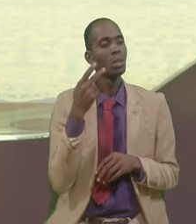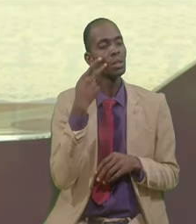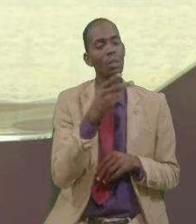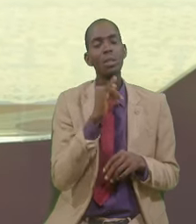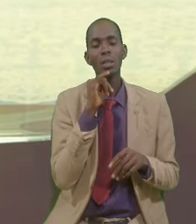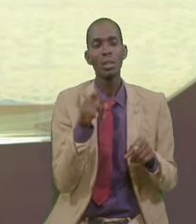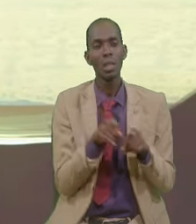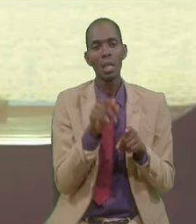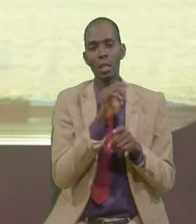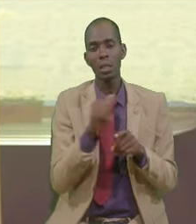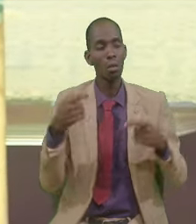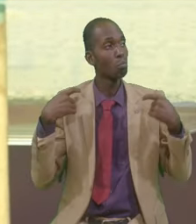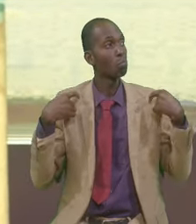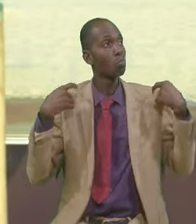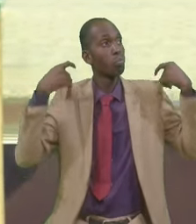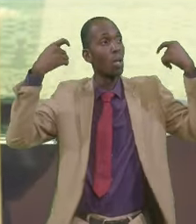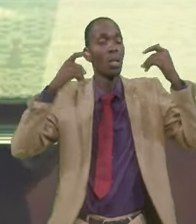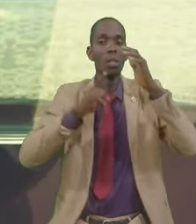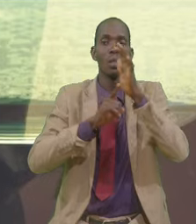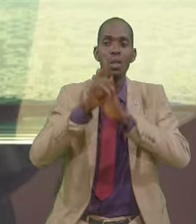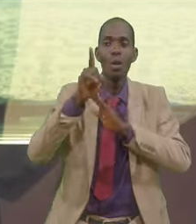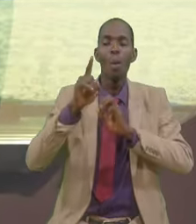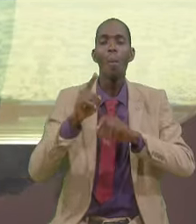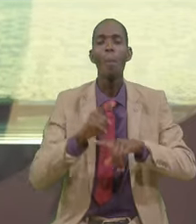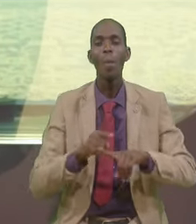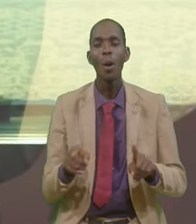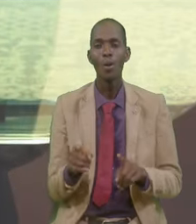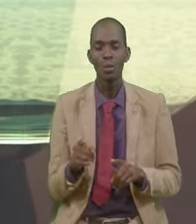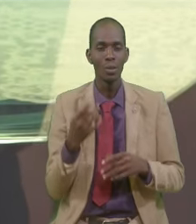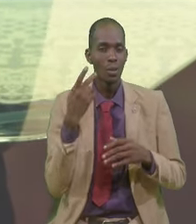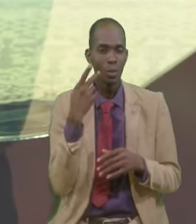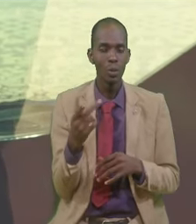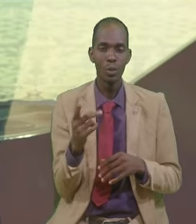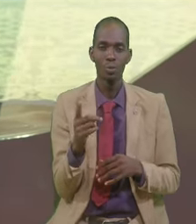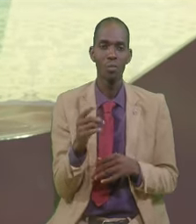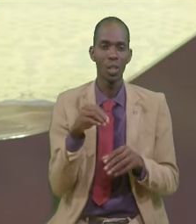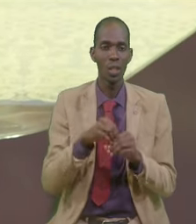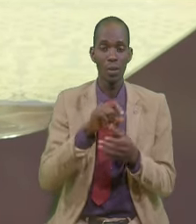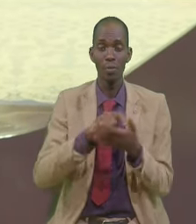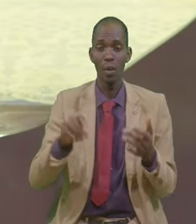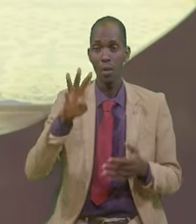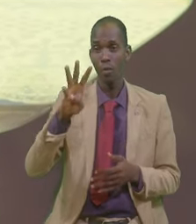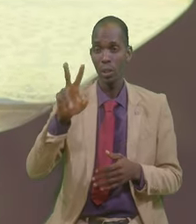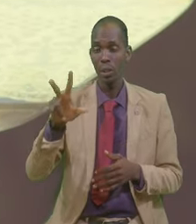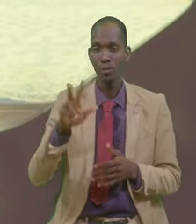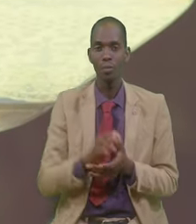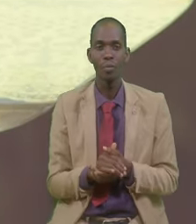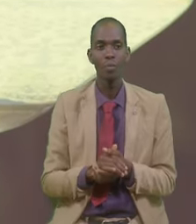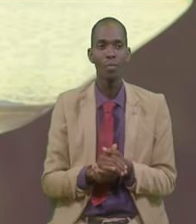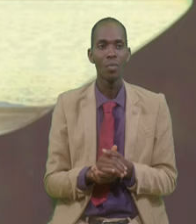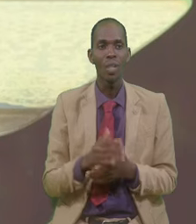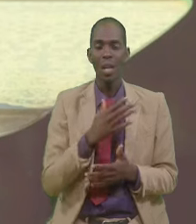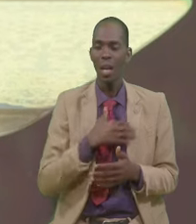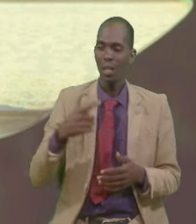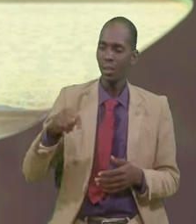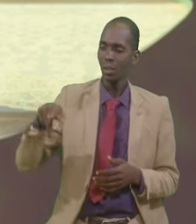actually, look at where he put his strength and confidence. Look at verse 43. Verse 43, it says, and the Philistines